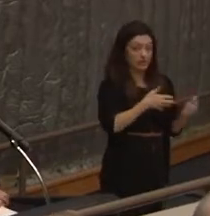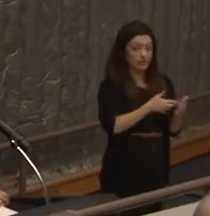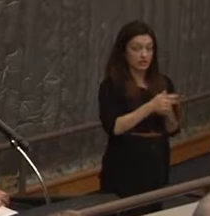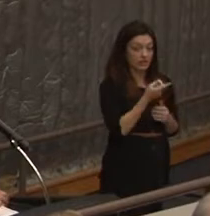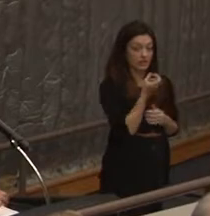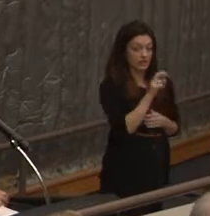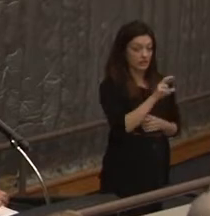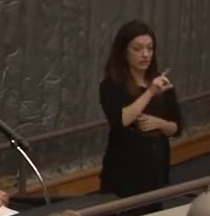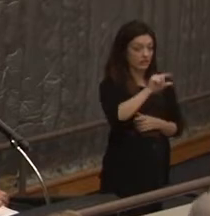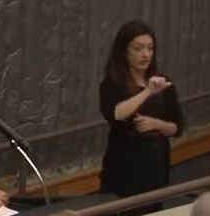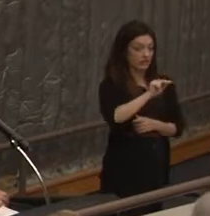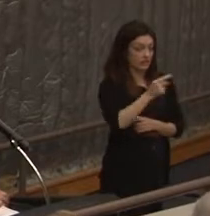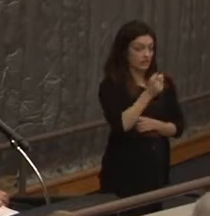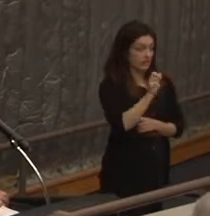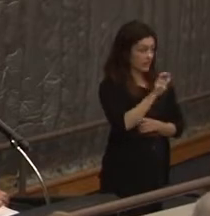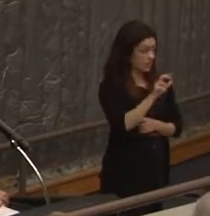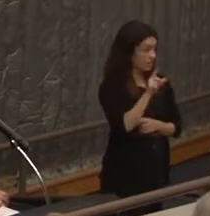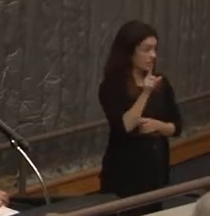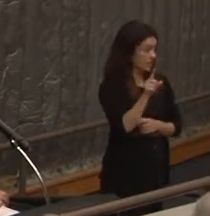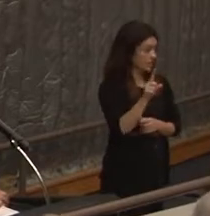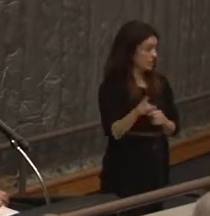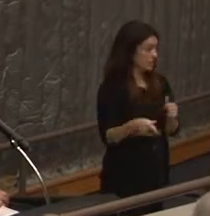is a pioneer in this area.